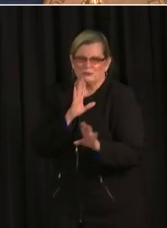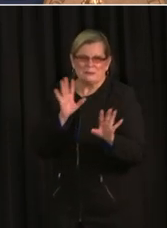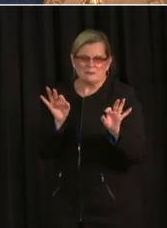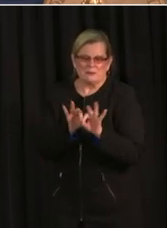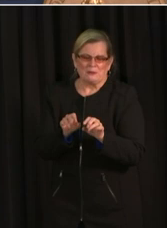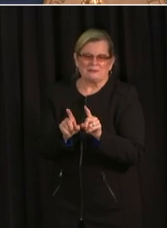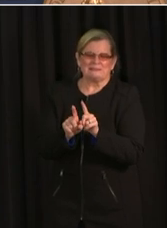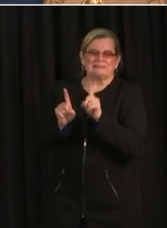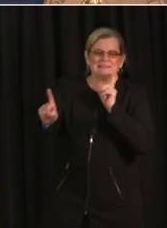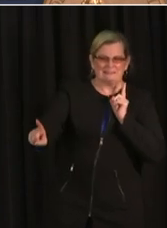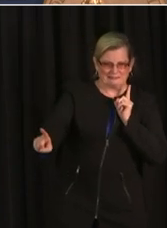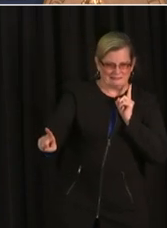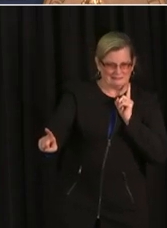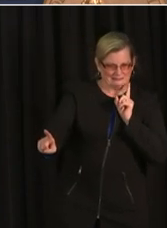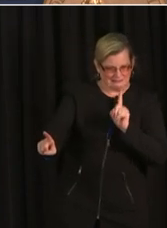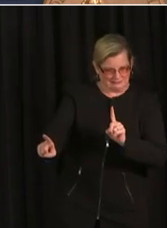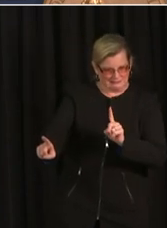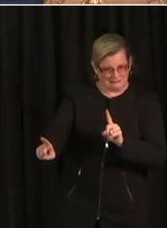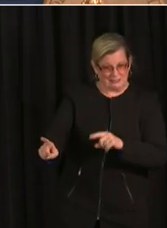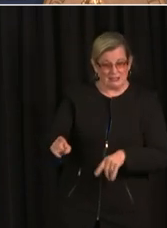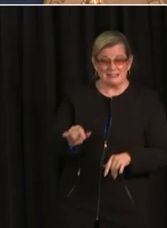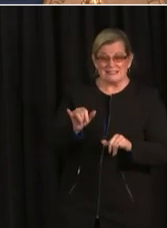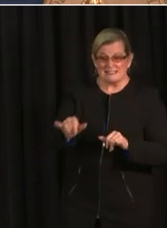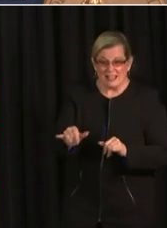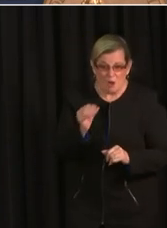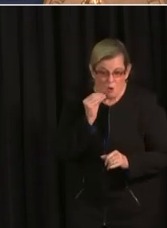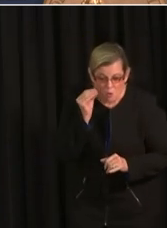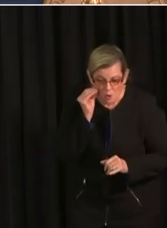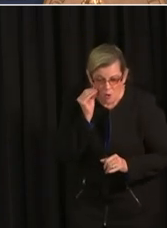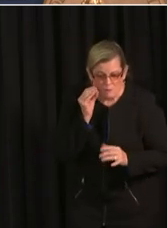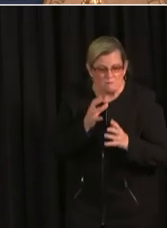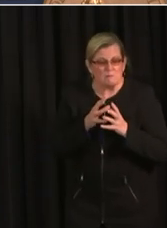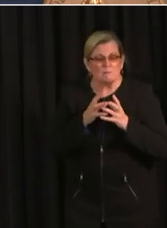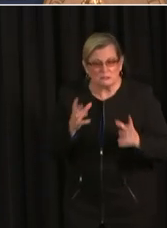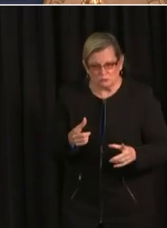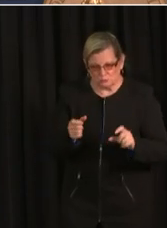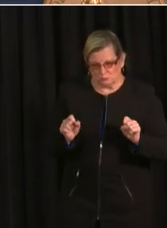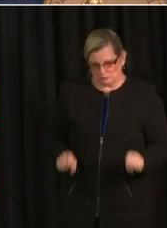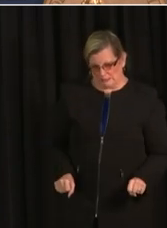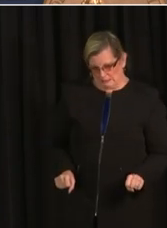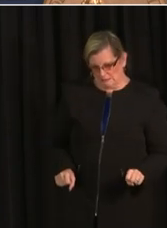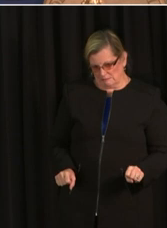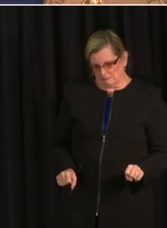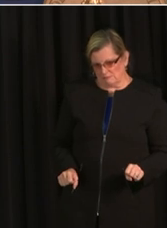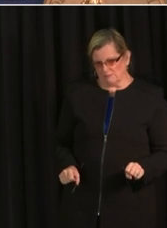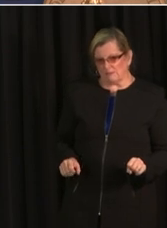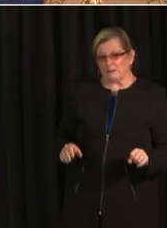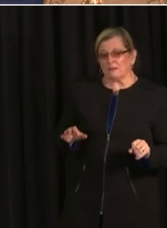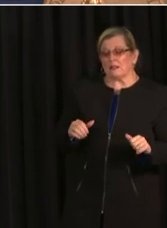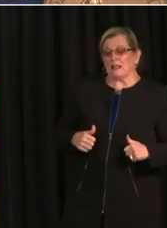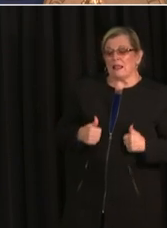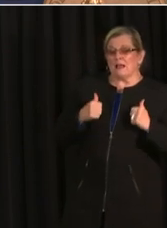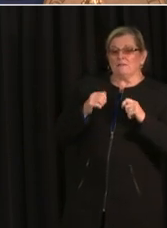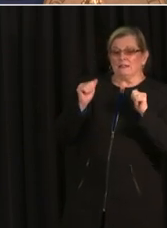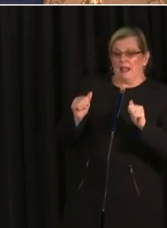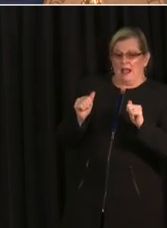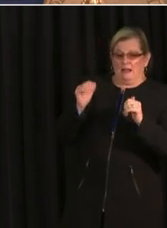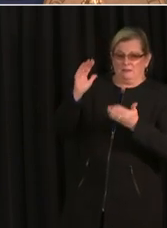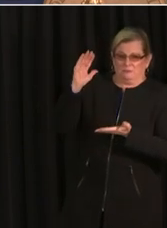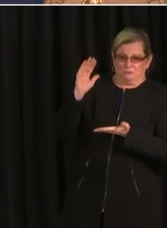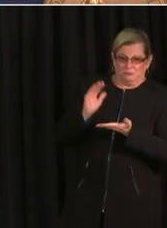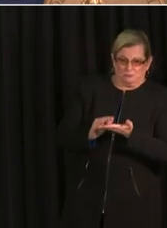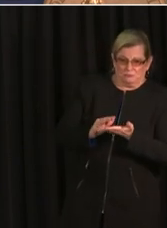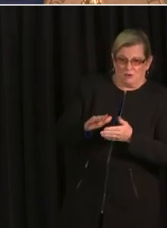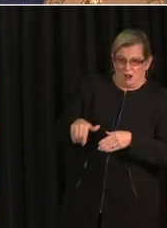social distance. Stay home as much as possible. We have been able to turn on